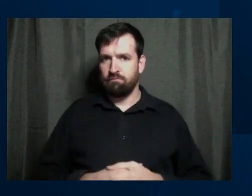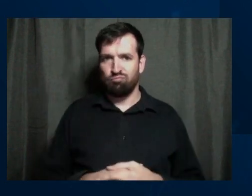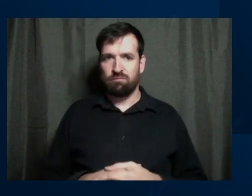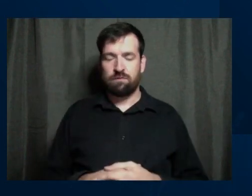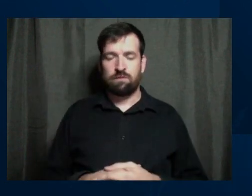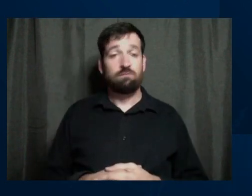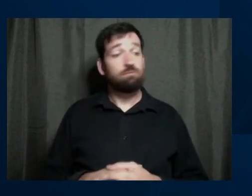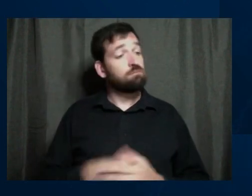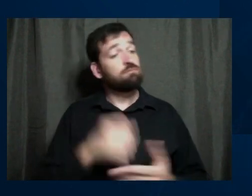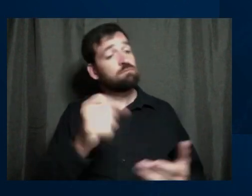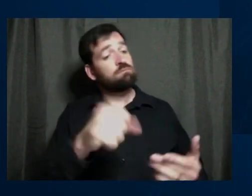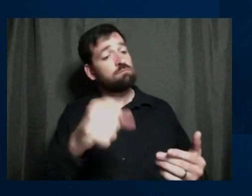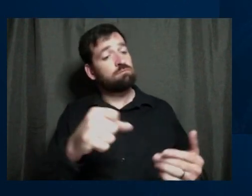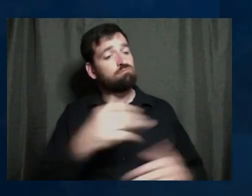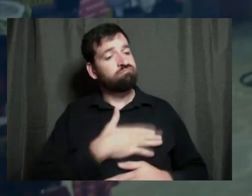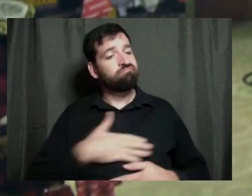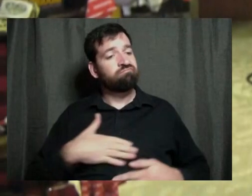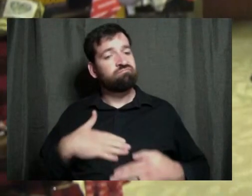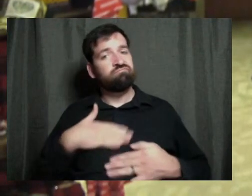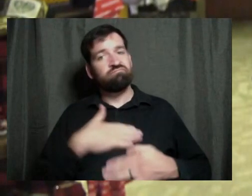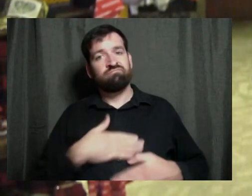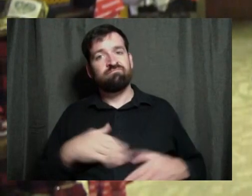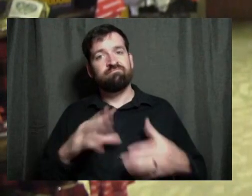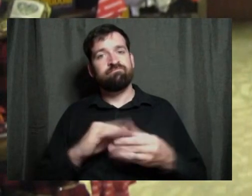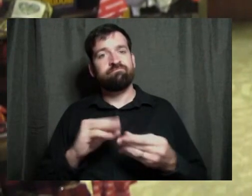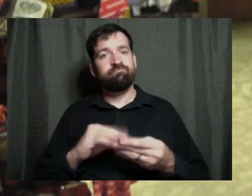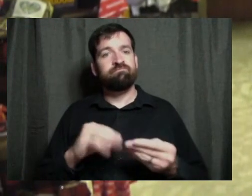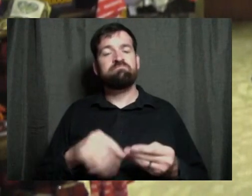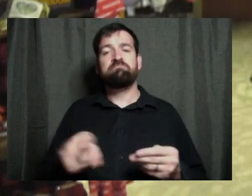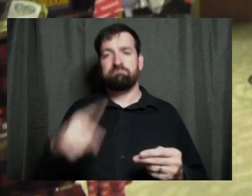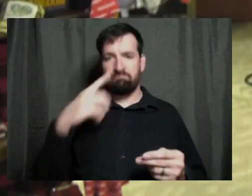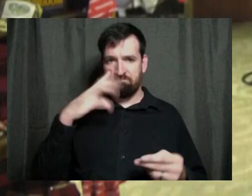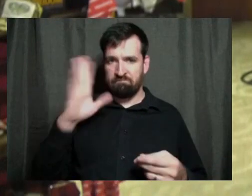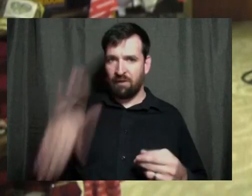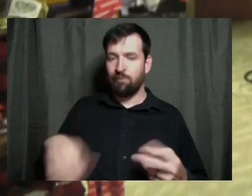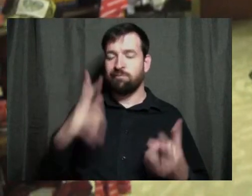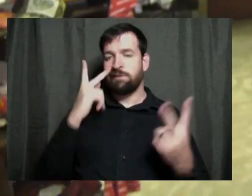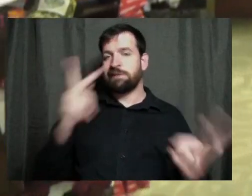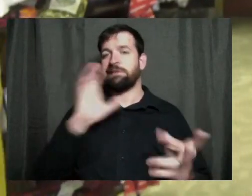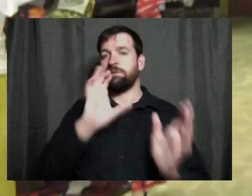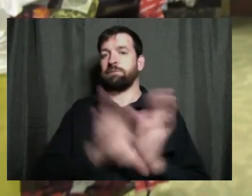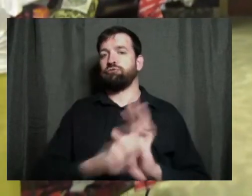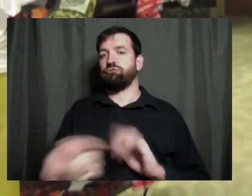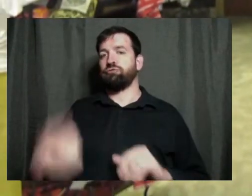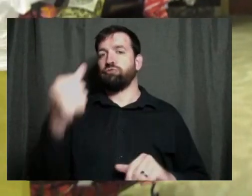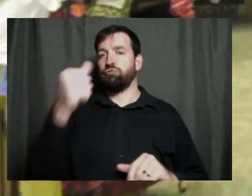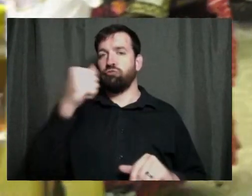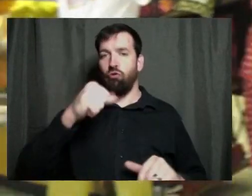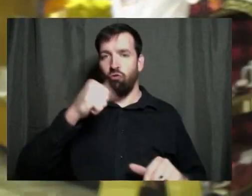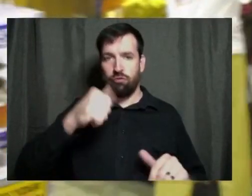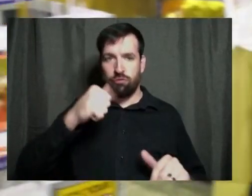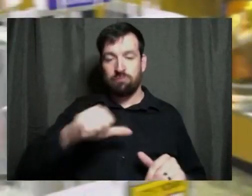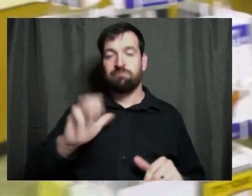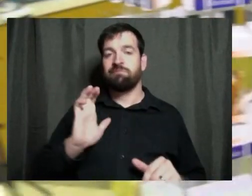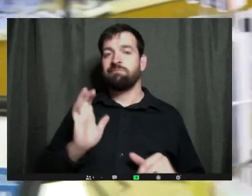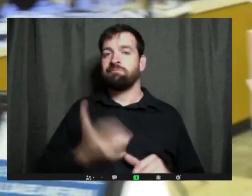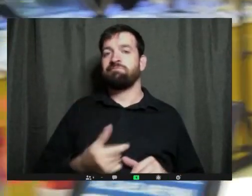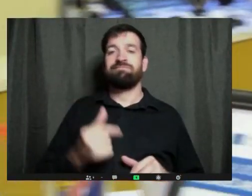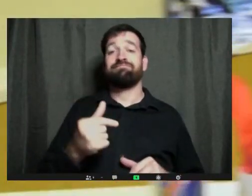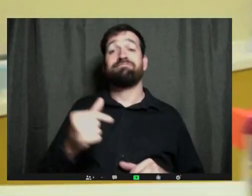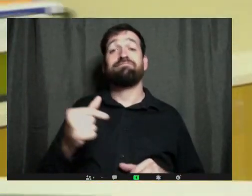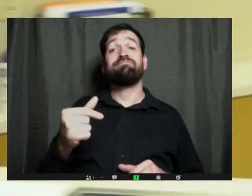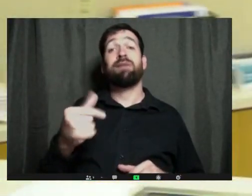Yes, I would enjoy doing that. As you know, you see the pictures of the two girls. Those are our guardian angels here in